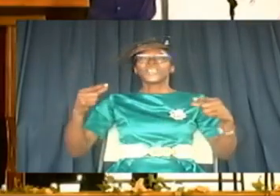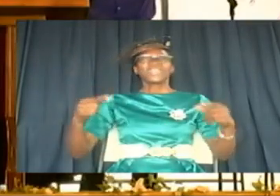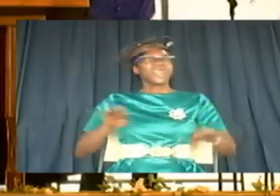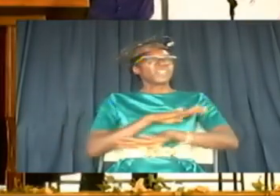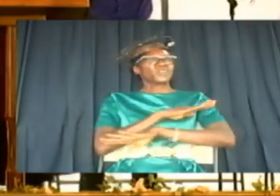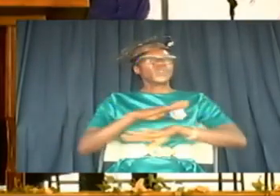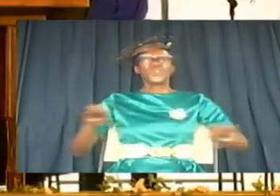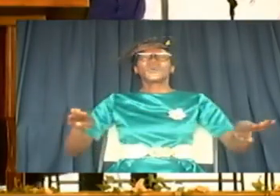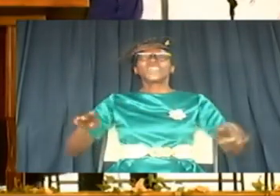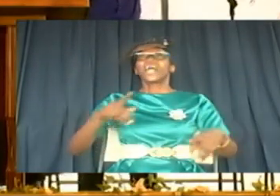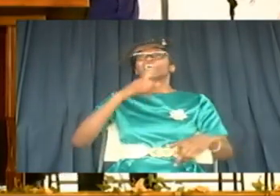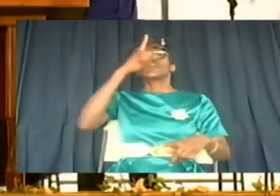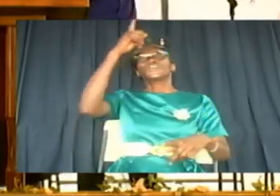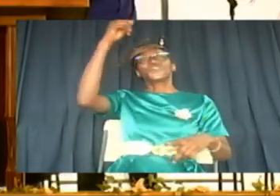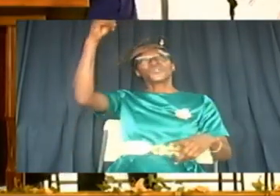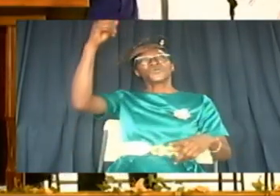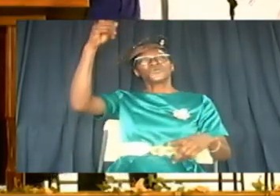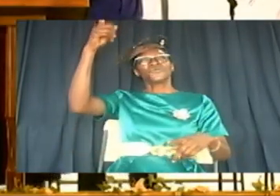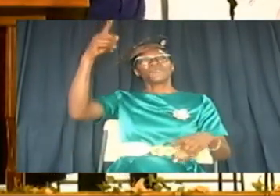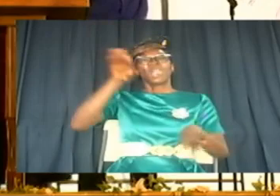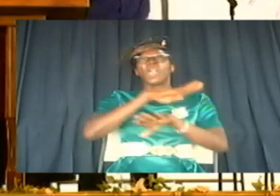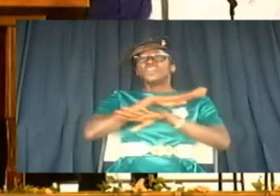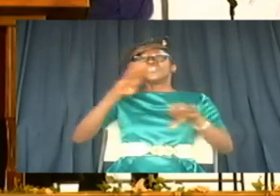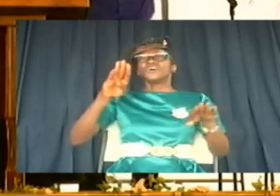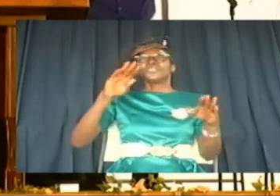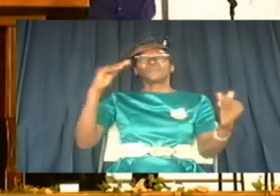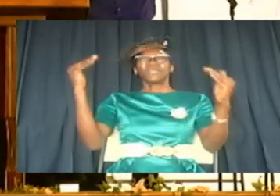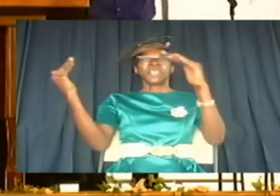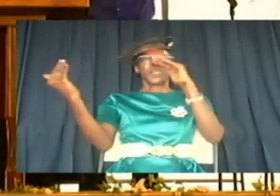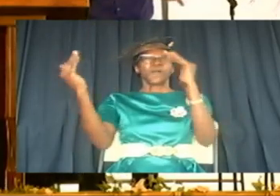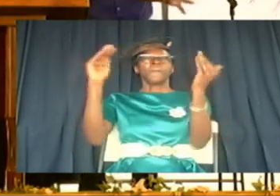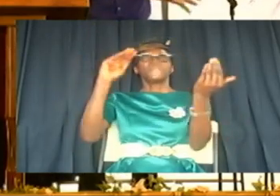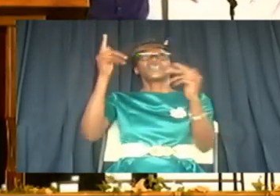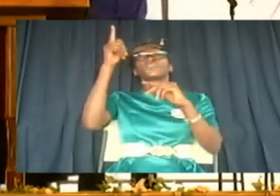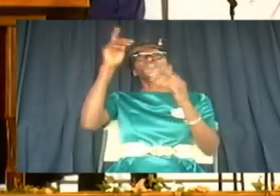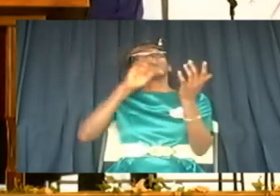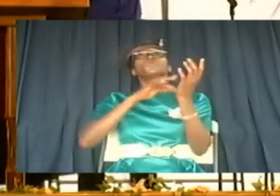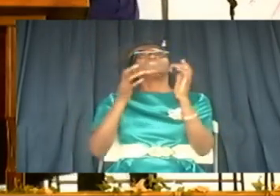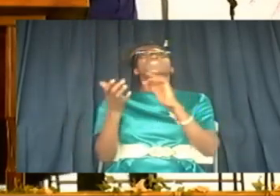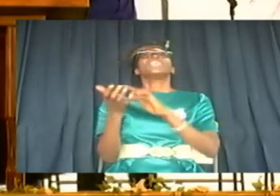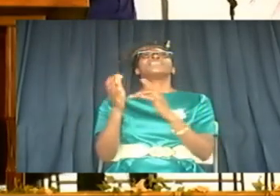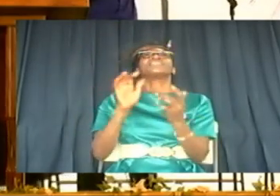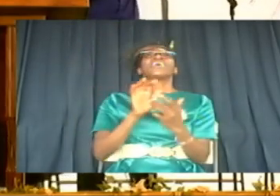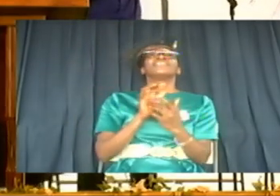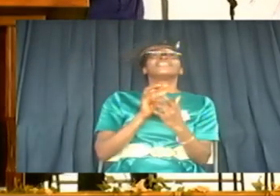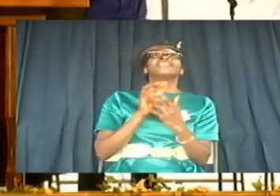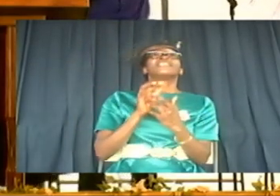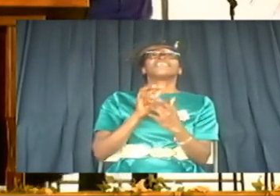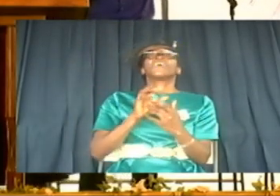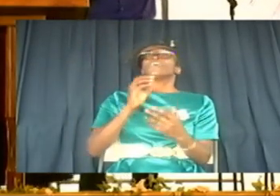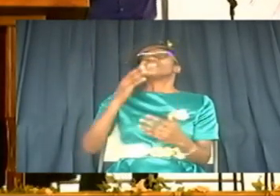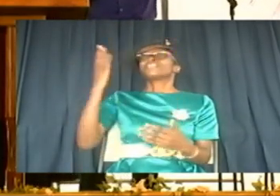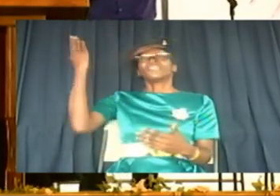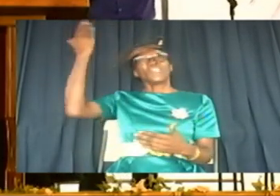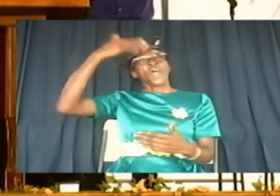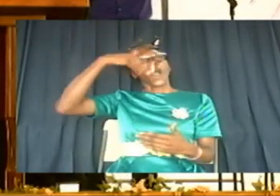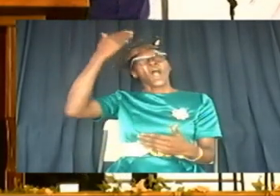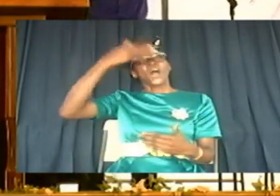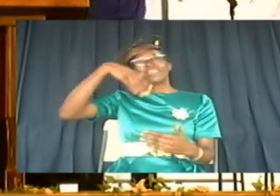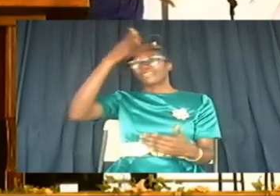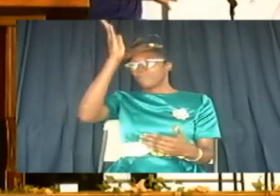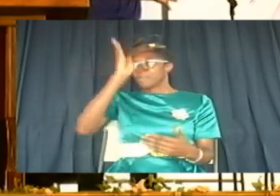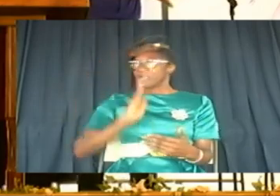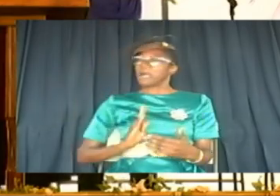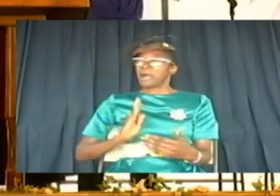like unto you. There is none to be compared unto you, Jesus. You're such an awesome God. You're such